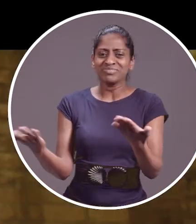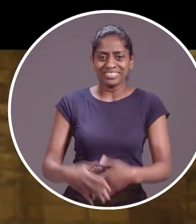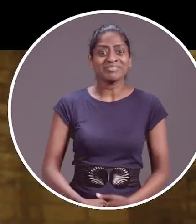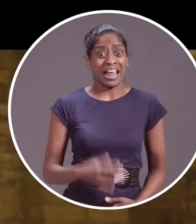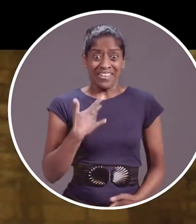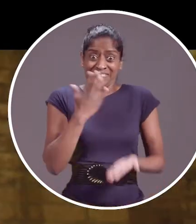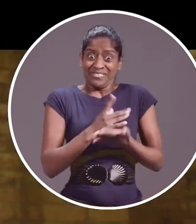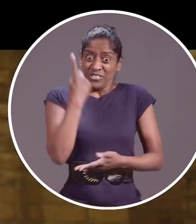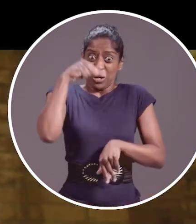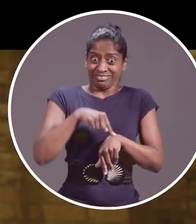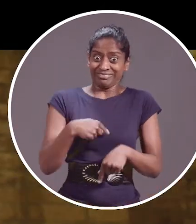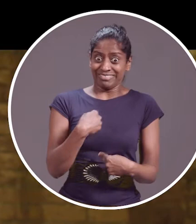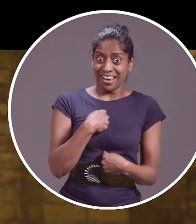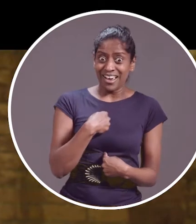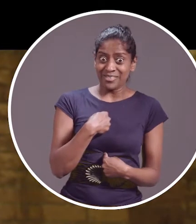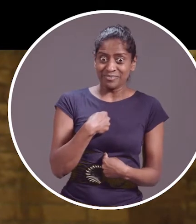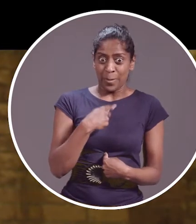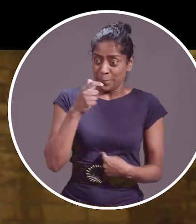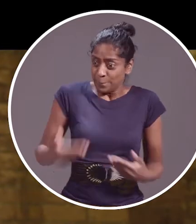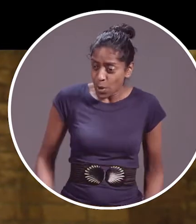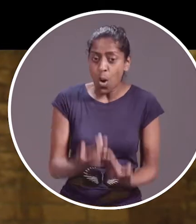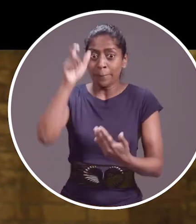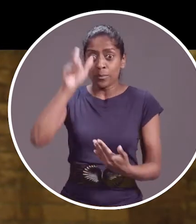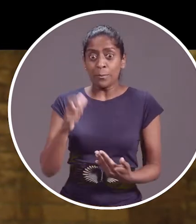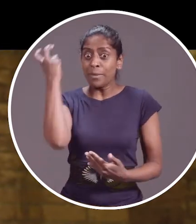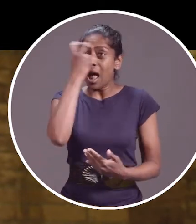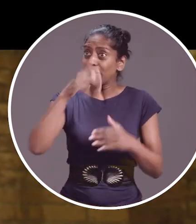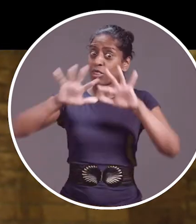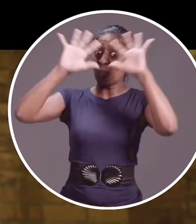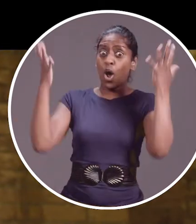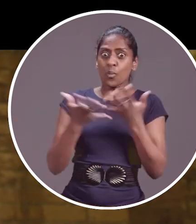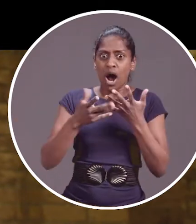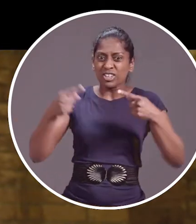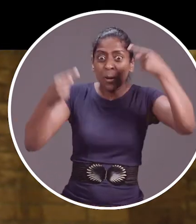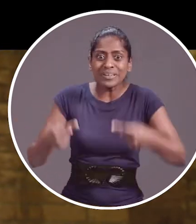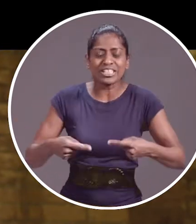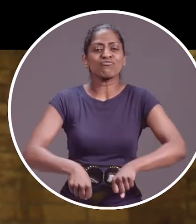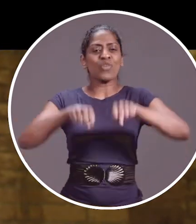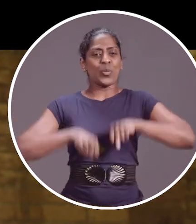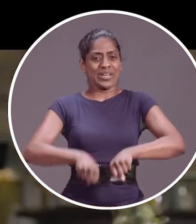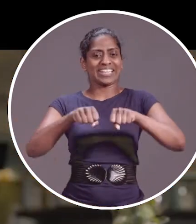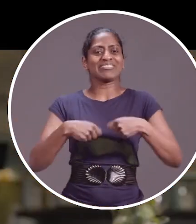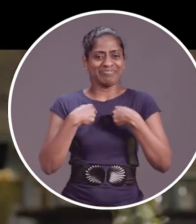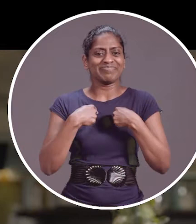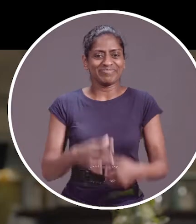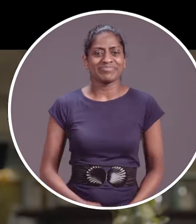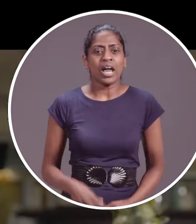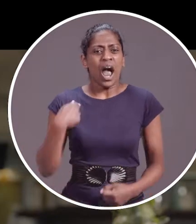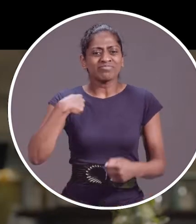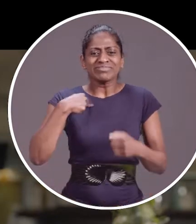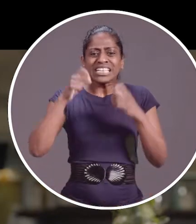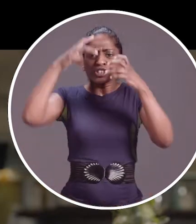I'm actually the first born blind person in the world to do competitive rowing. Well, it's